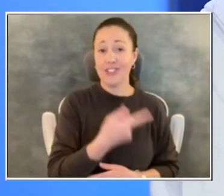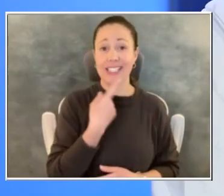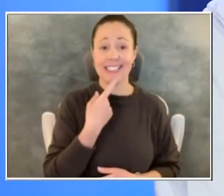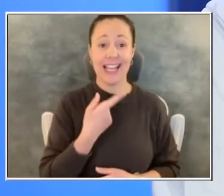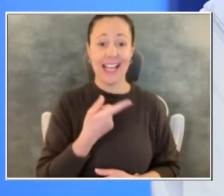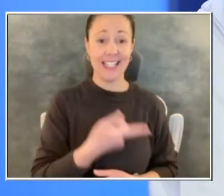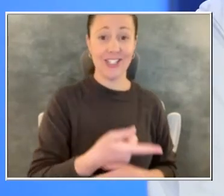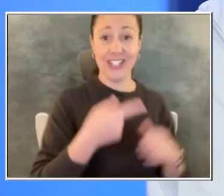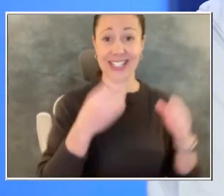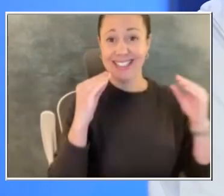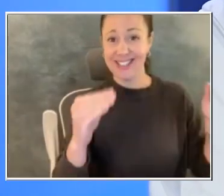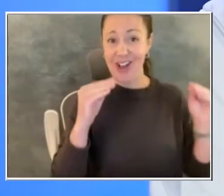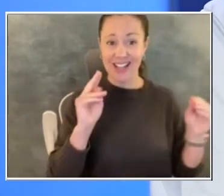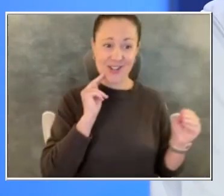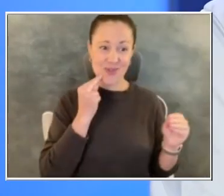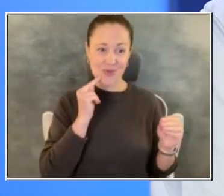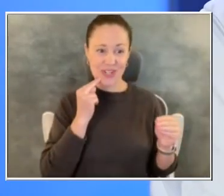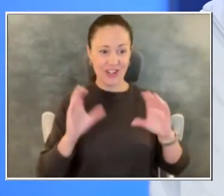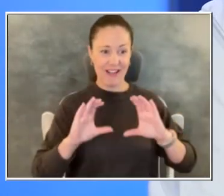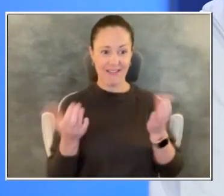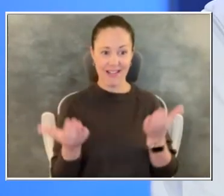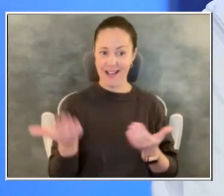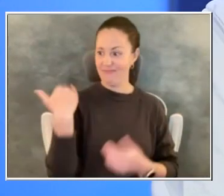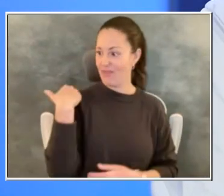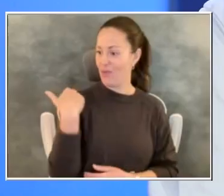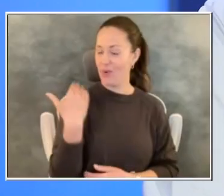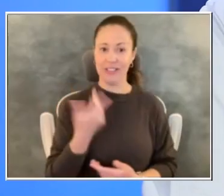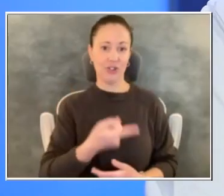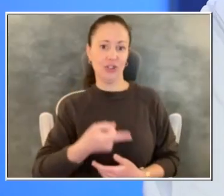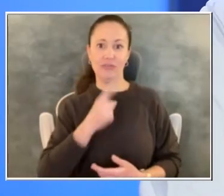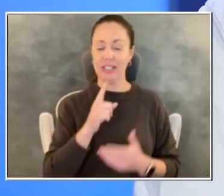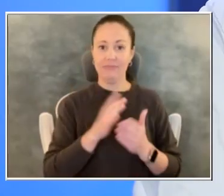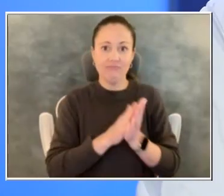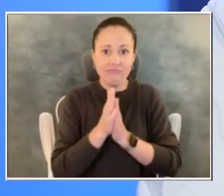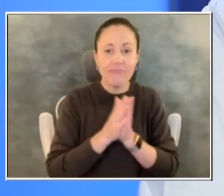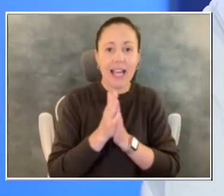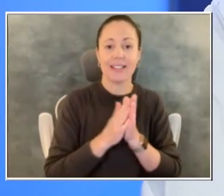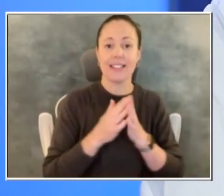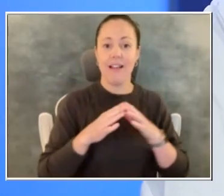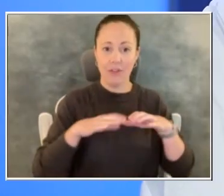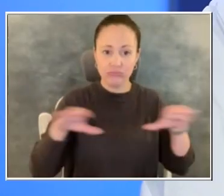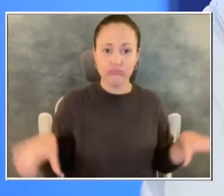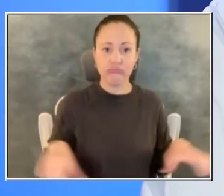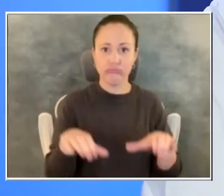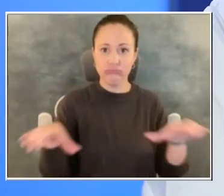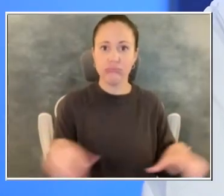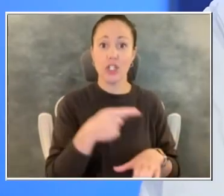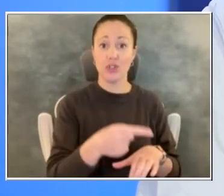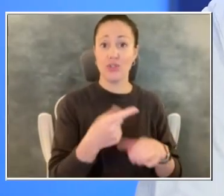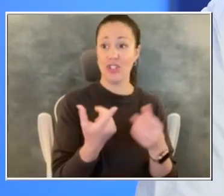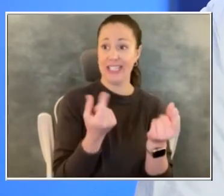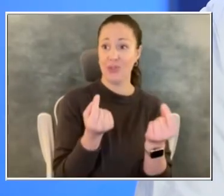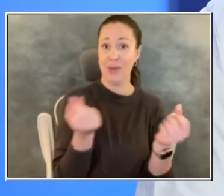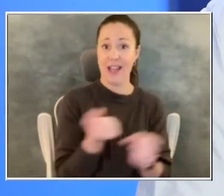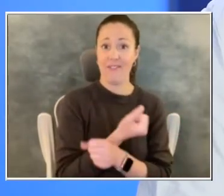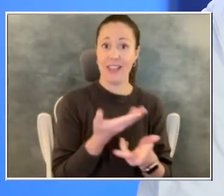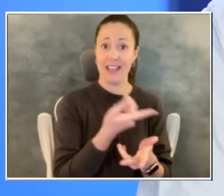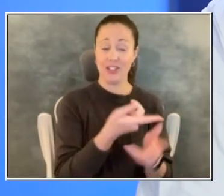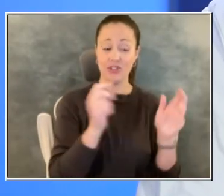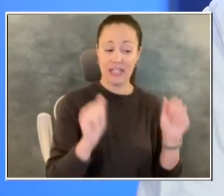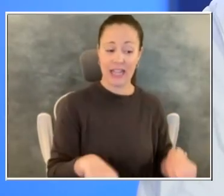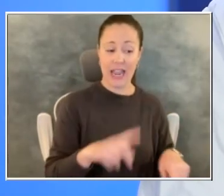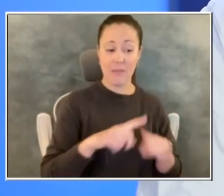so she's done, and she's active, and if she's doing all of the things that she can do. But